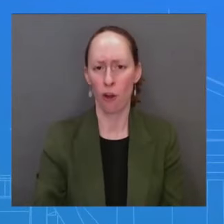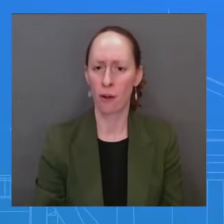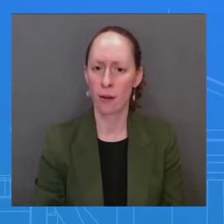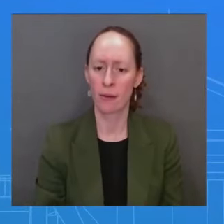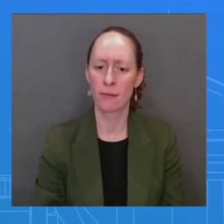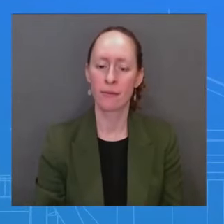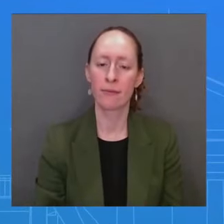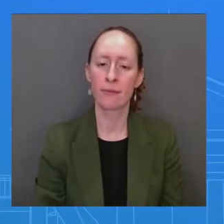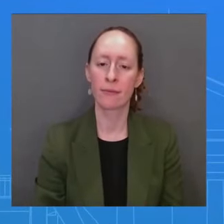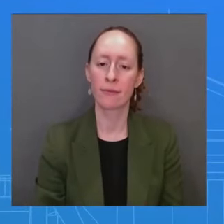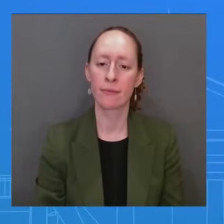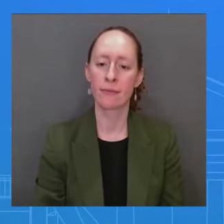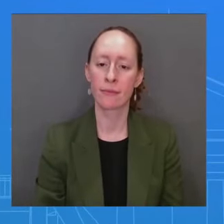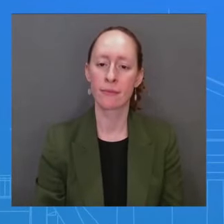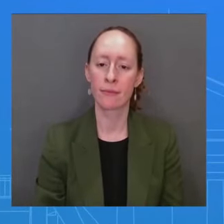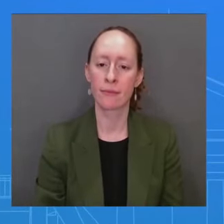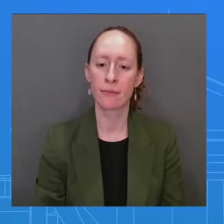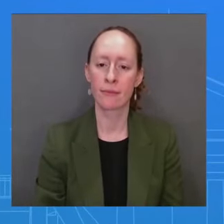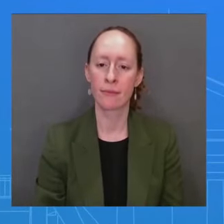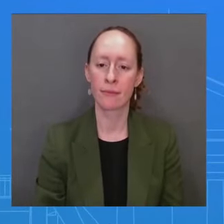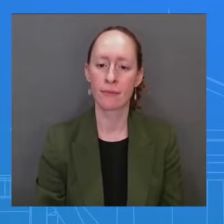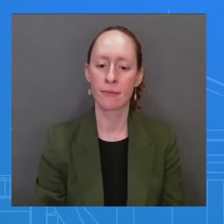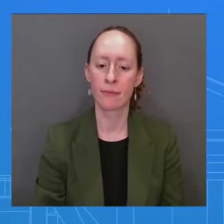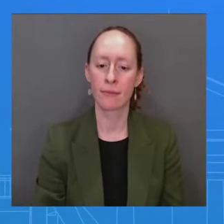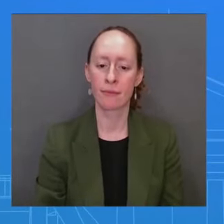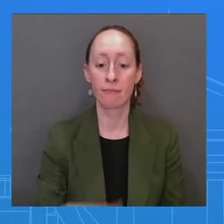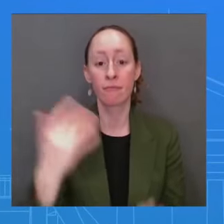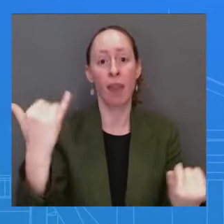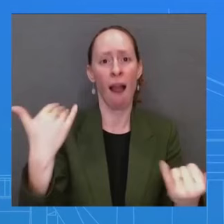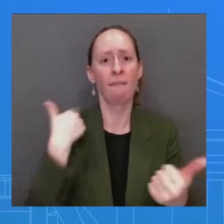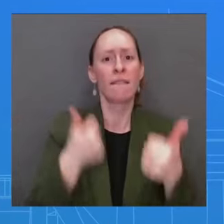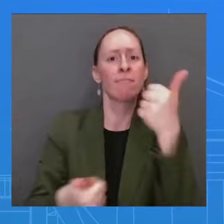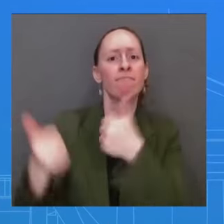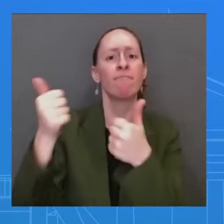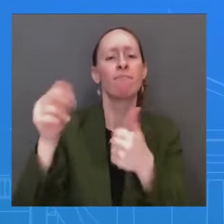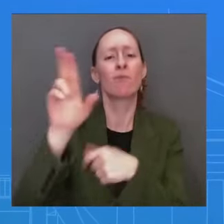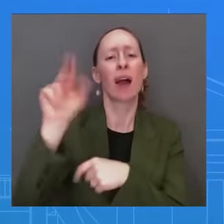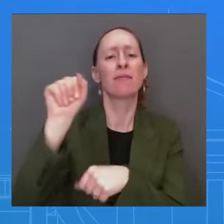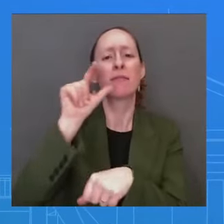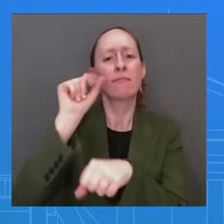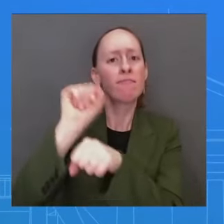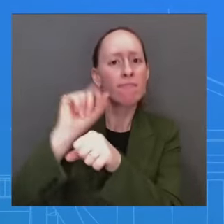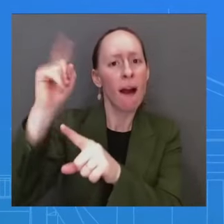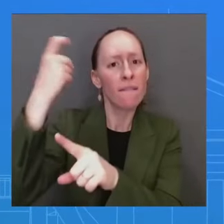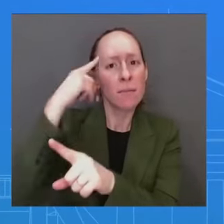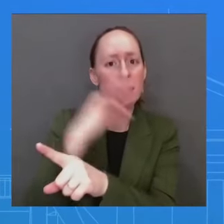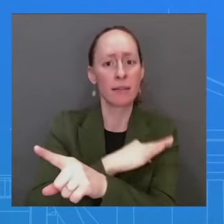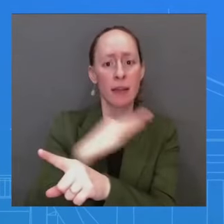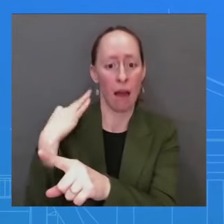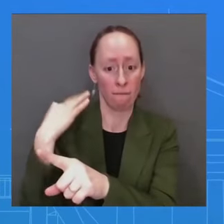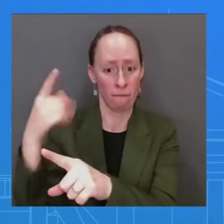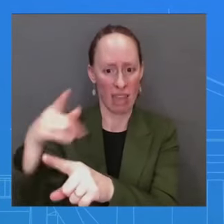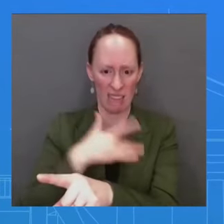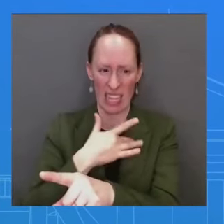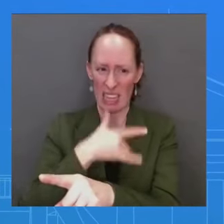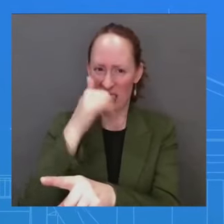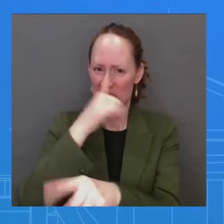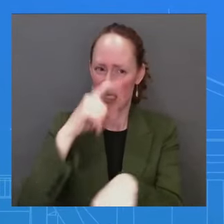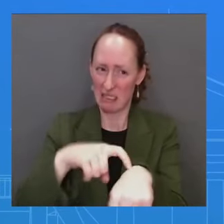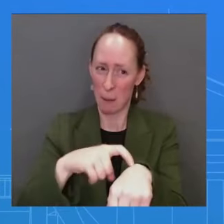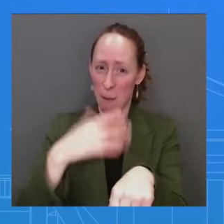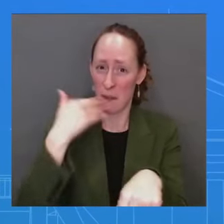any discussions taking place about reducing the U.S. diplomatic footprint in Ecuador? None that I'm aware of at this time, Nancy. This is all pretty fresh here. It's all